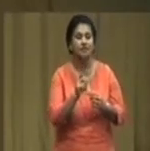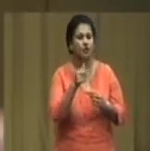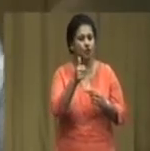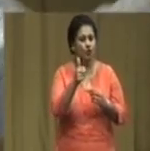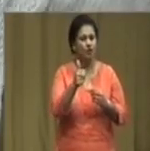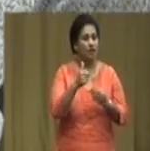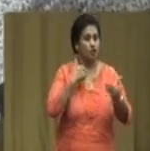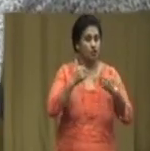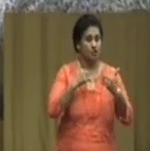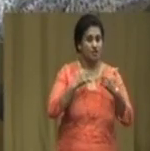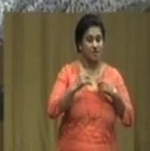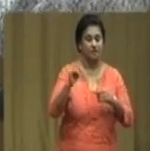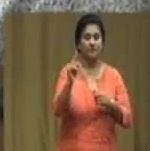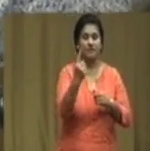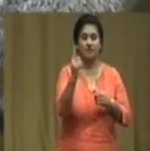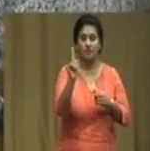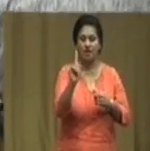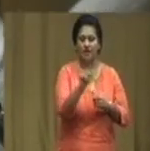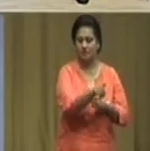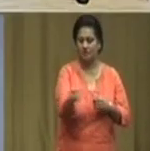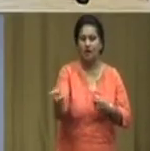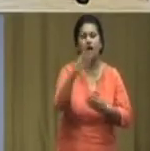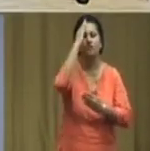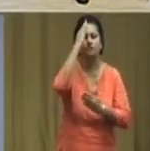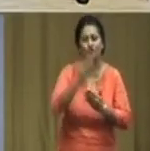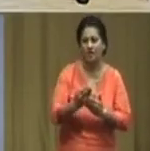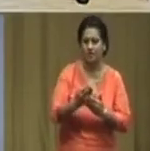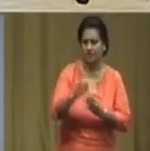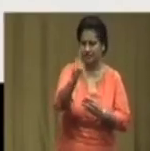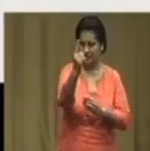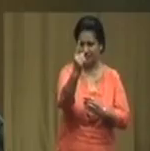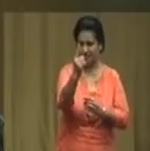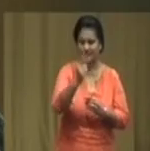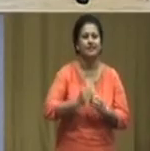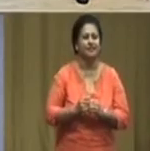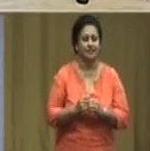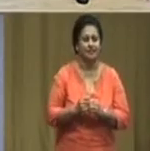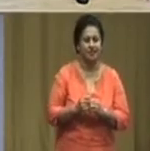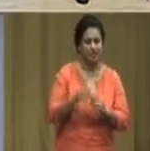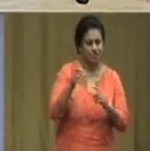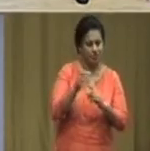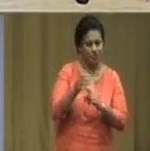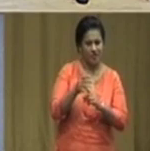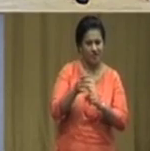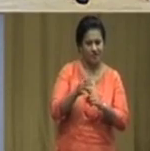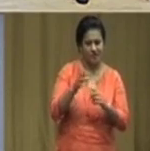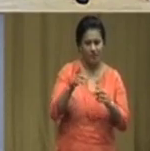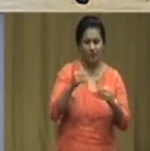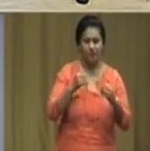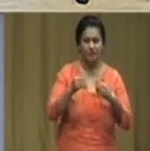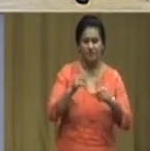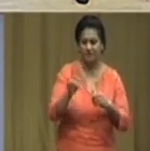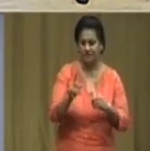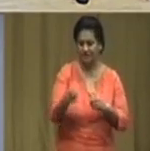first. The fact that it's the learning and teaching forum is quite significant. And by far the most